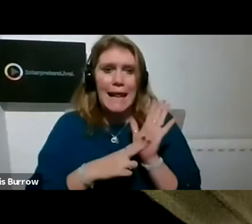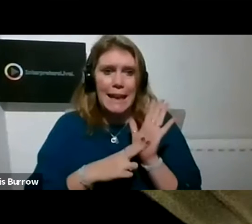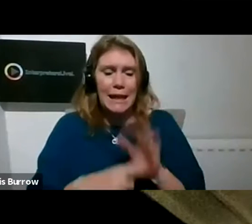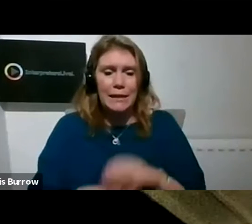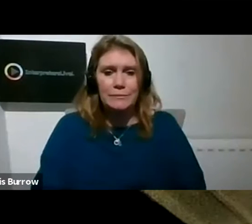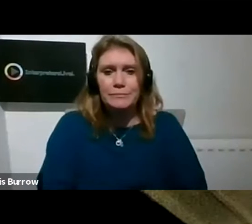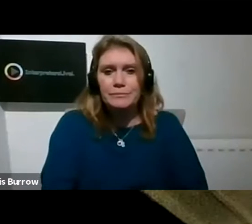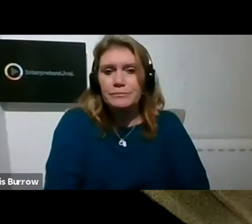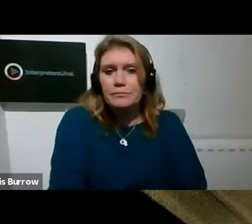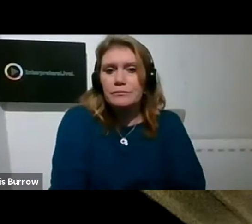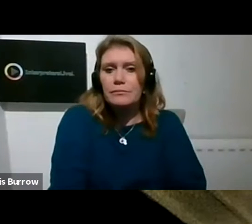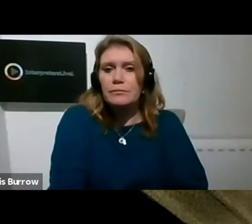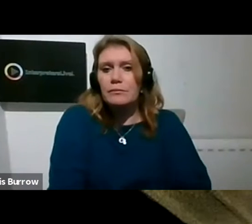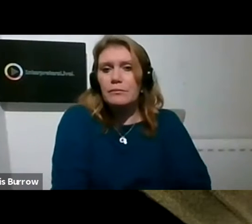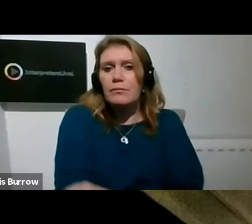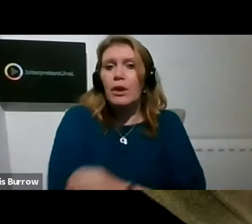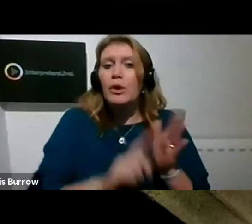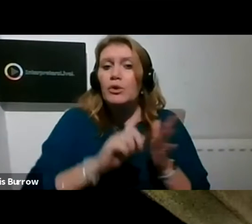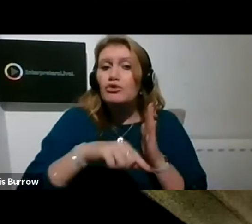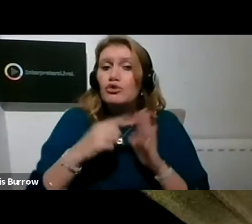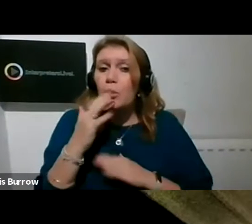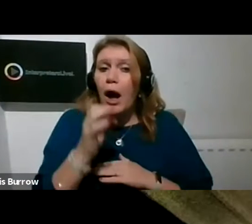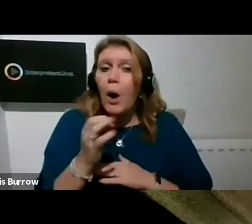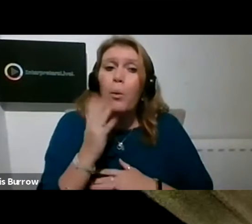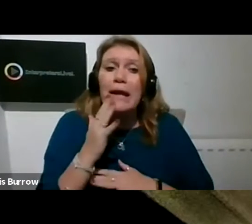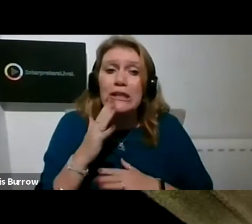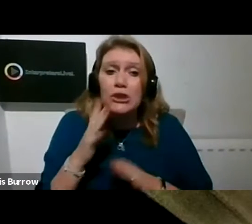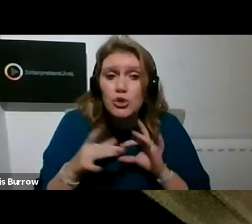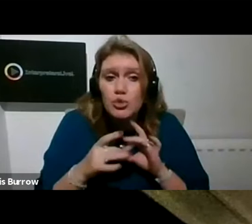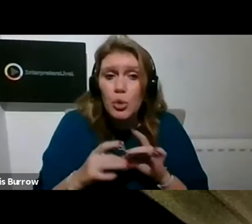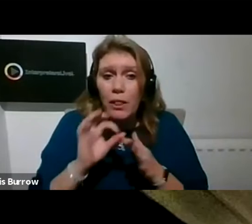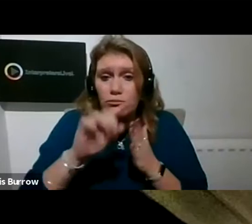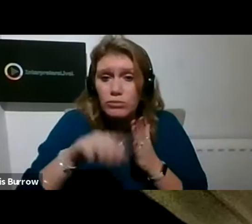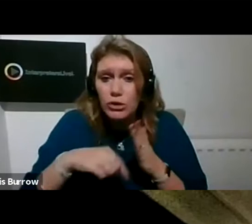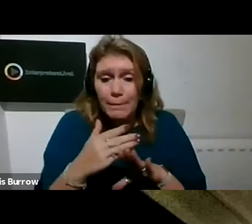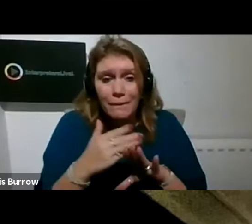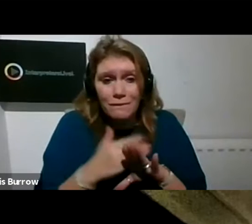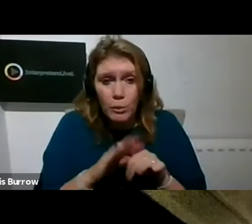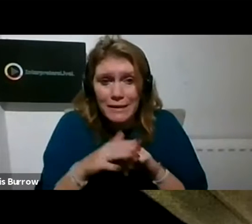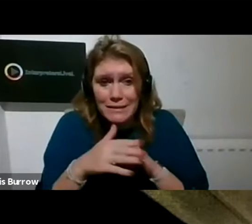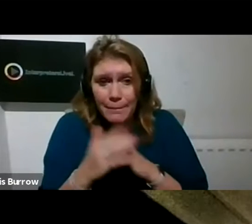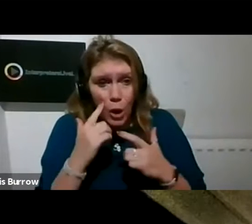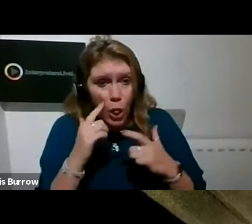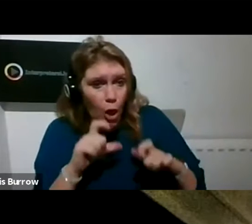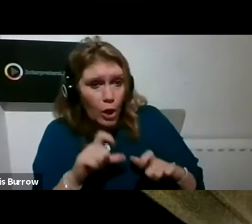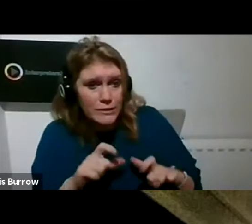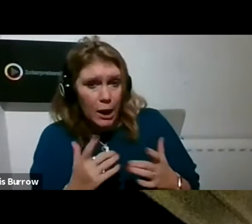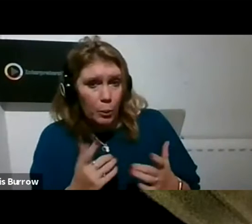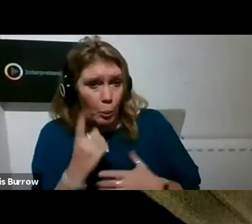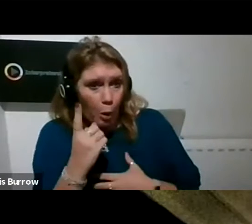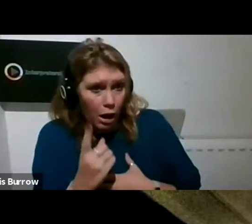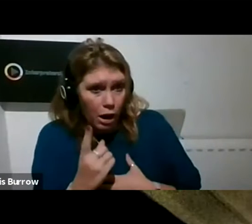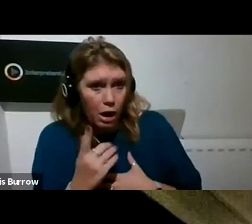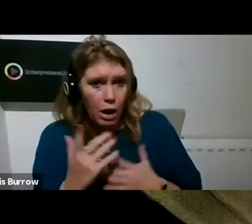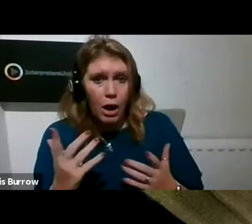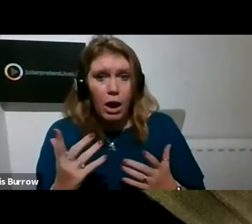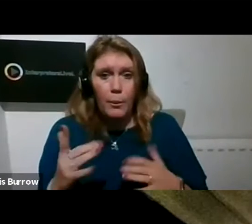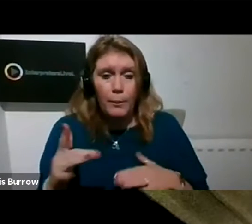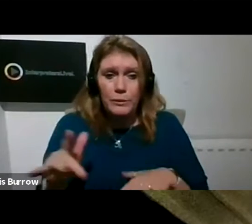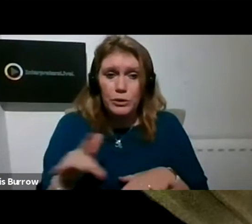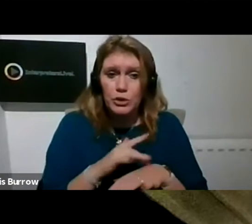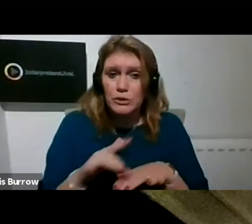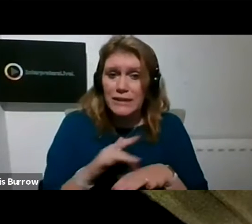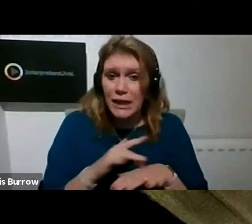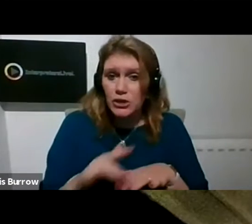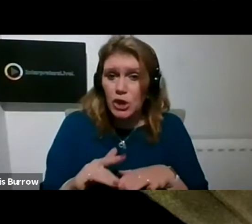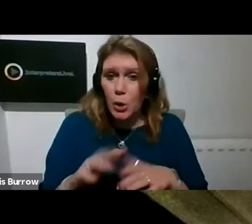And when did you join the project? Was this before pandemic and lockdown one, when you were doing the stage show or